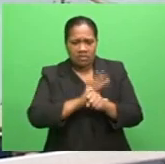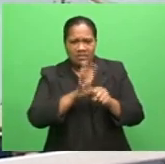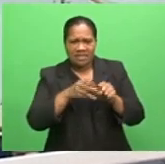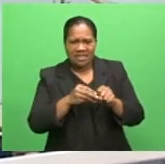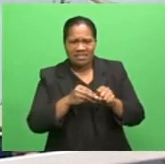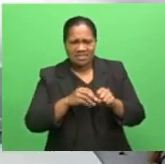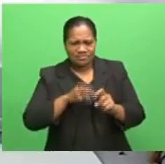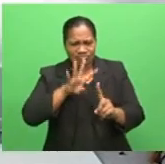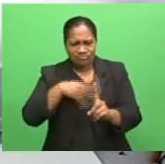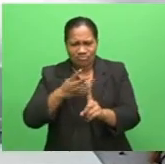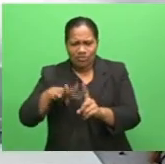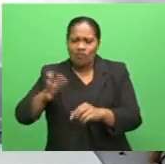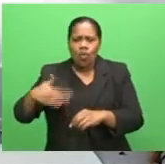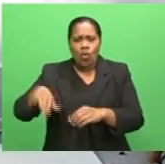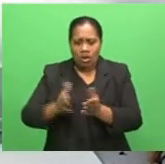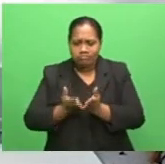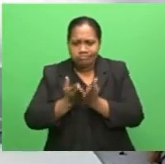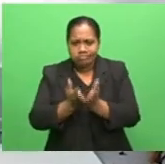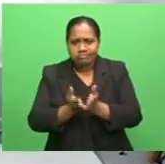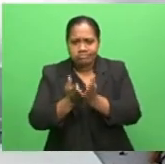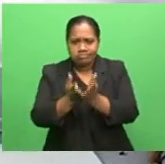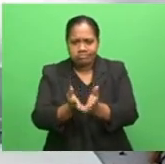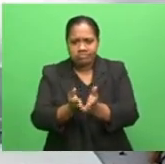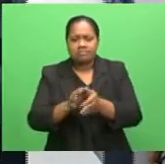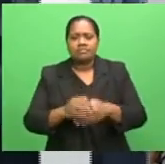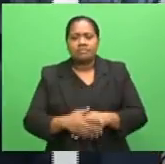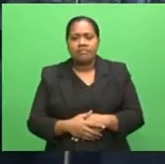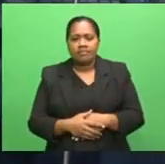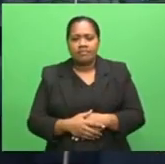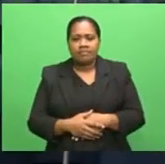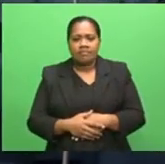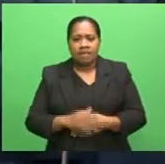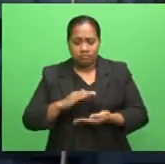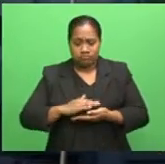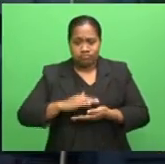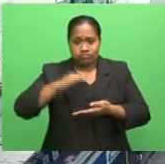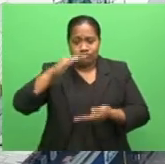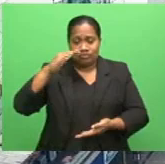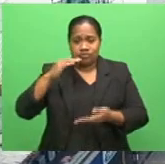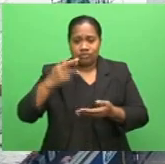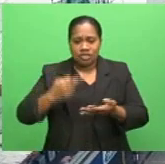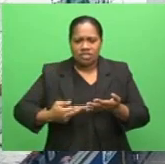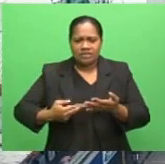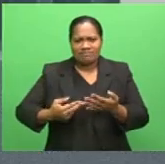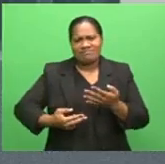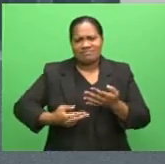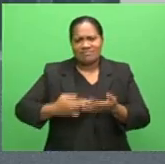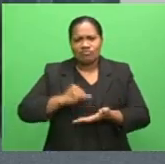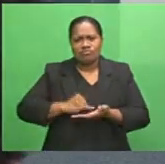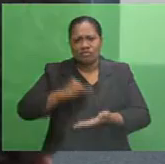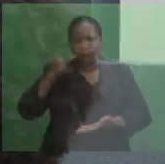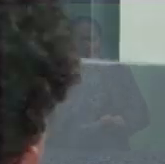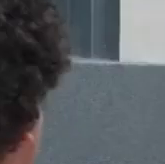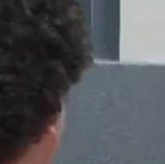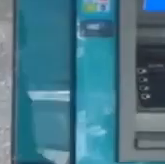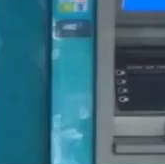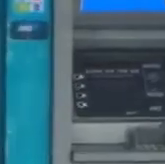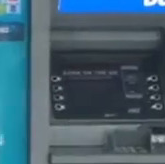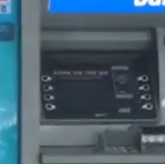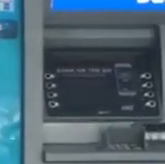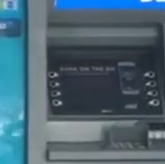screening for all inbound vessels, and huge interest rate reductions unlikely.